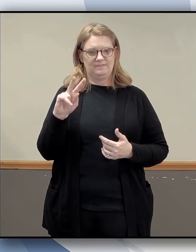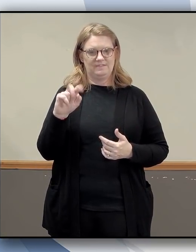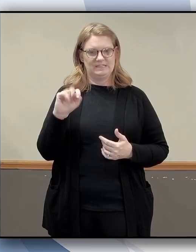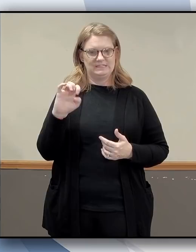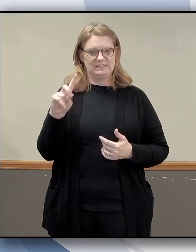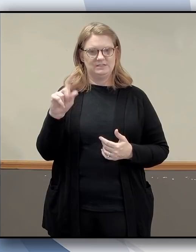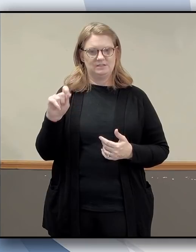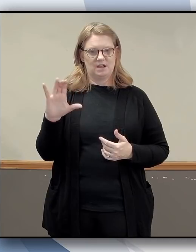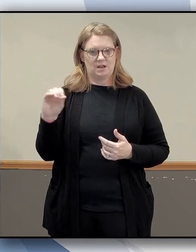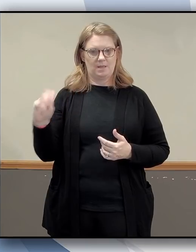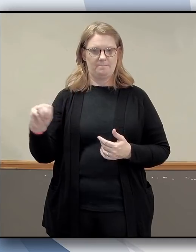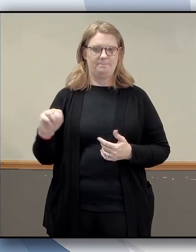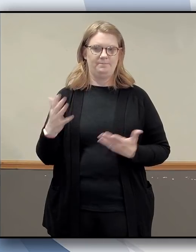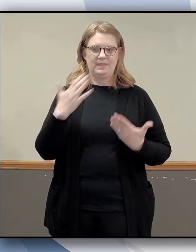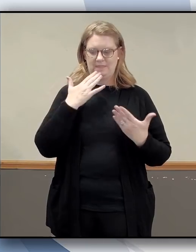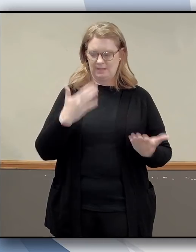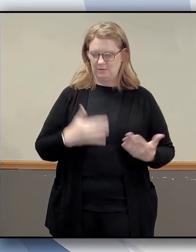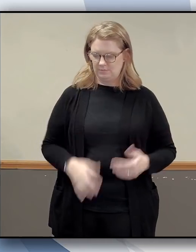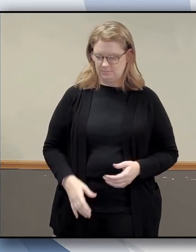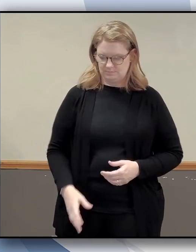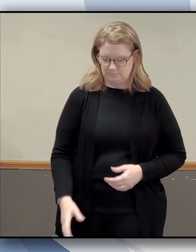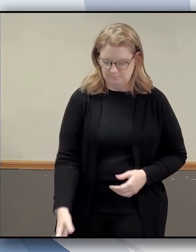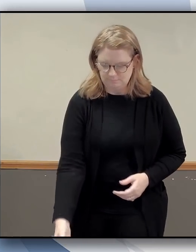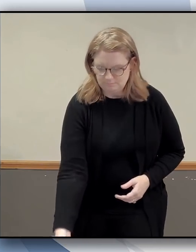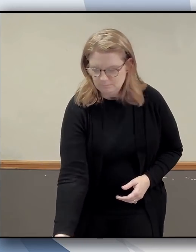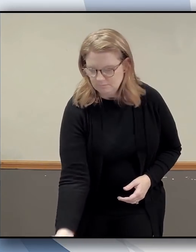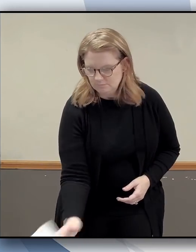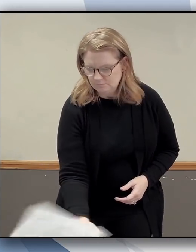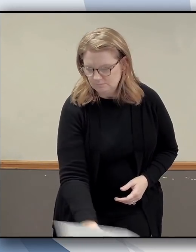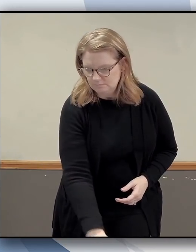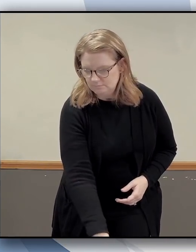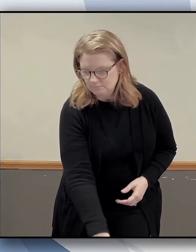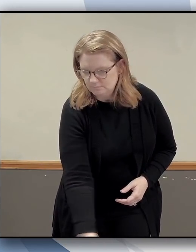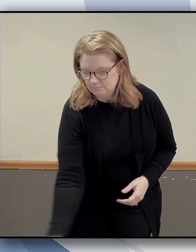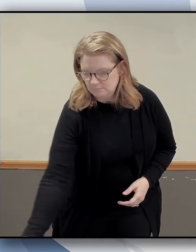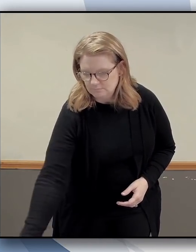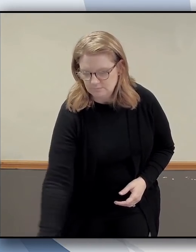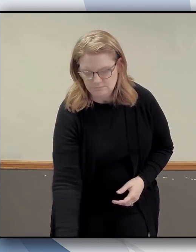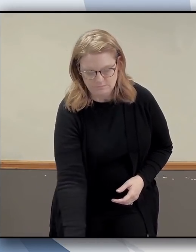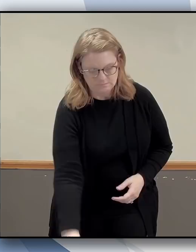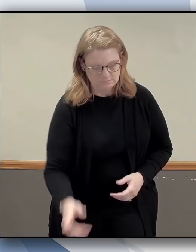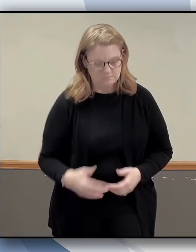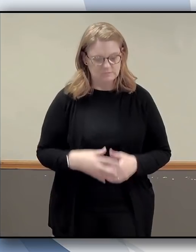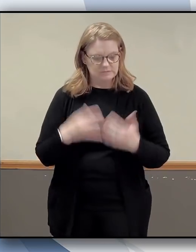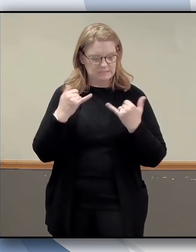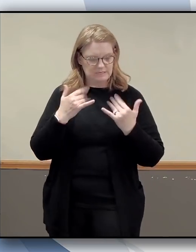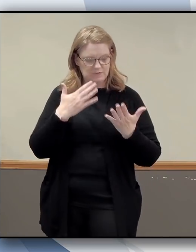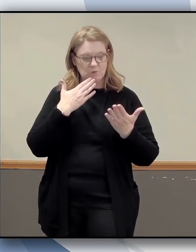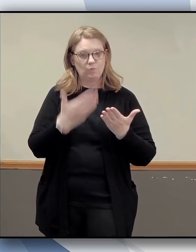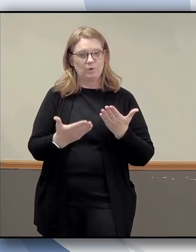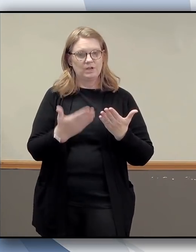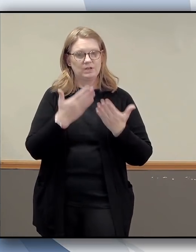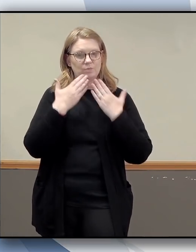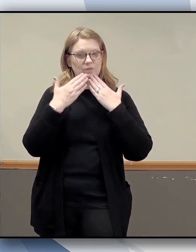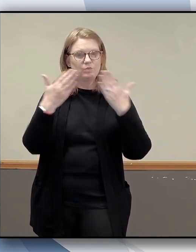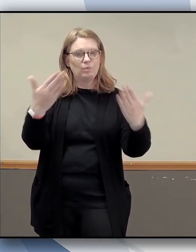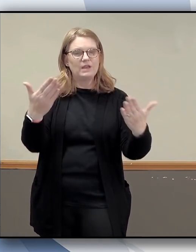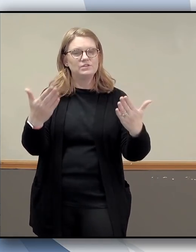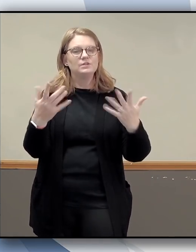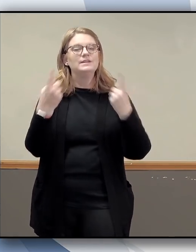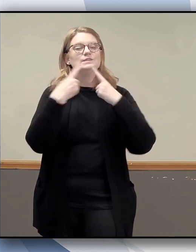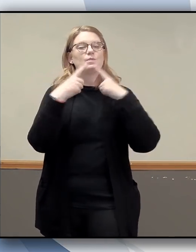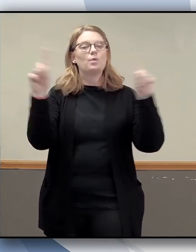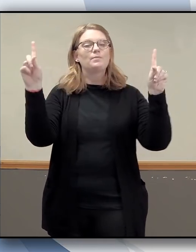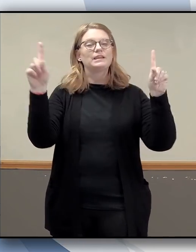recoveryreinvented.com. Thank you. And closing out with gratitude, we've signed some proclamations this week that are